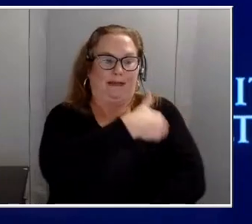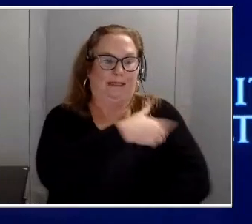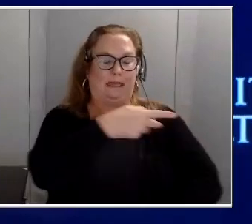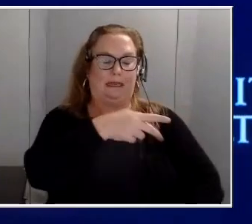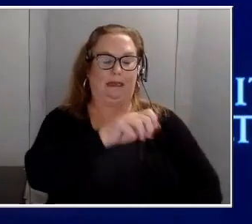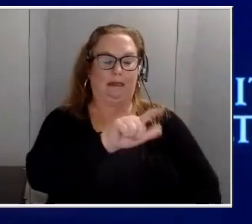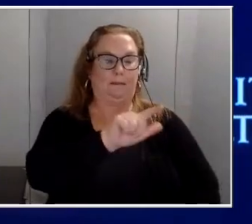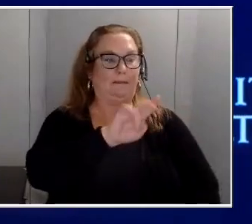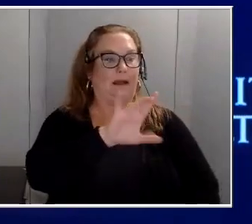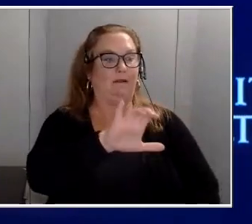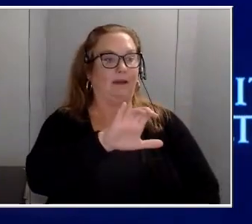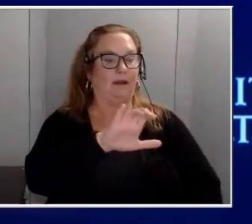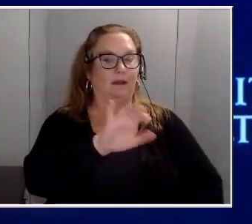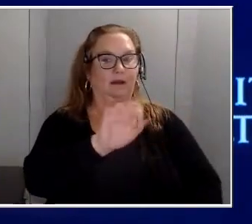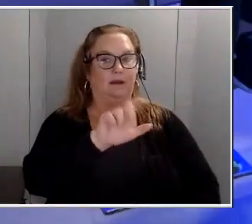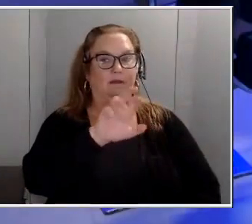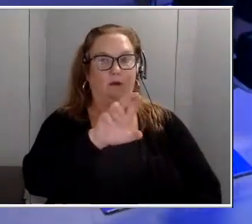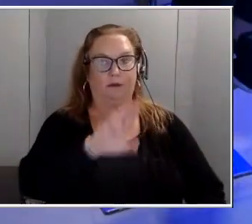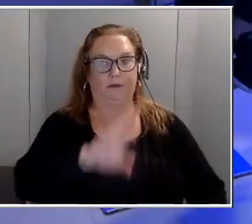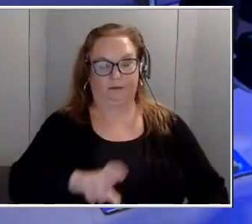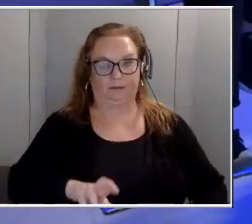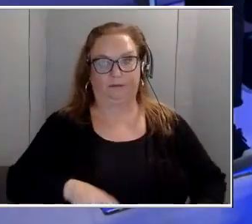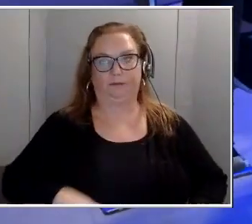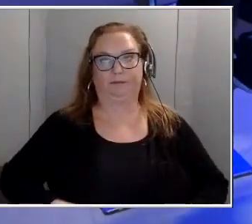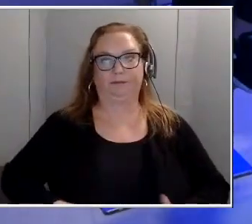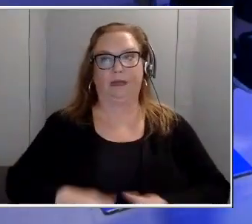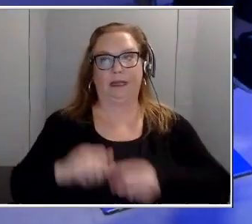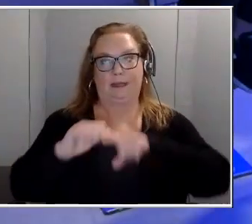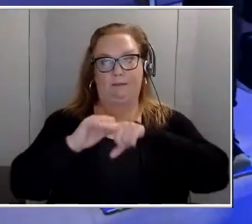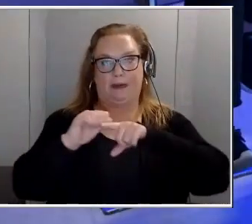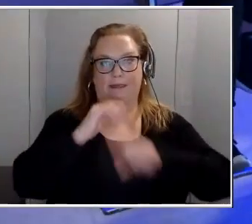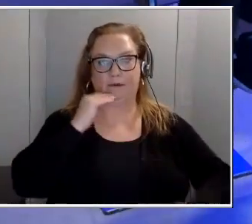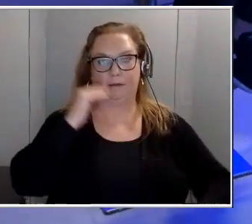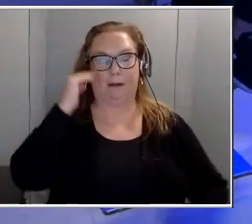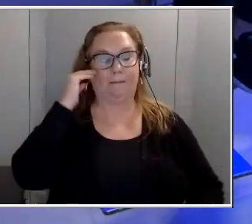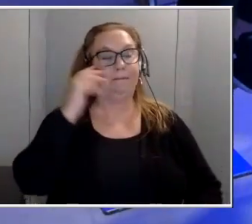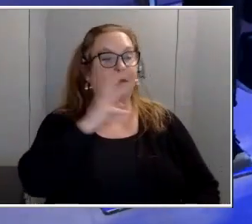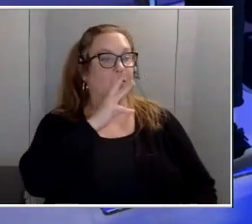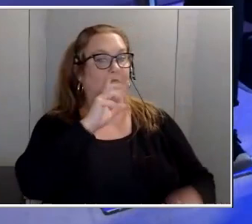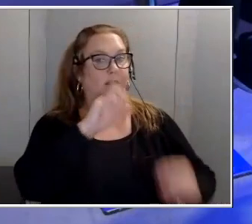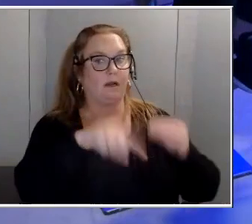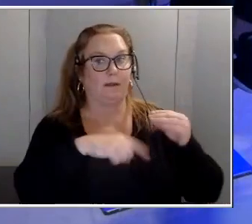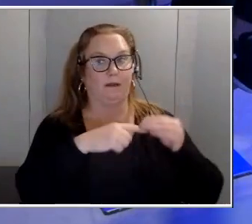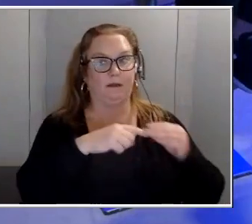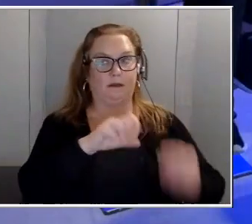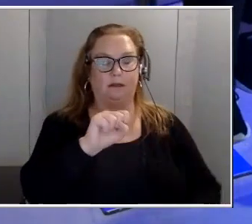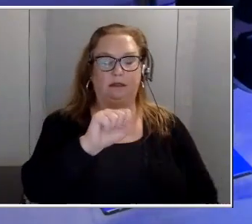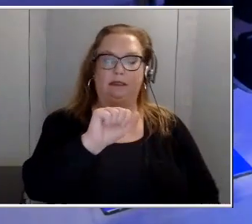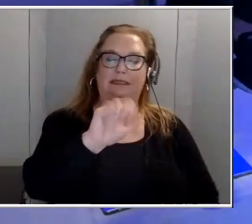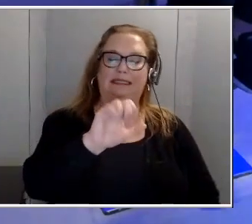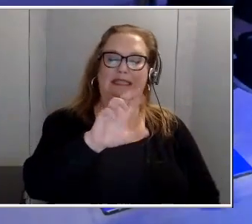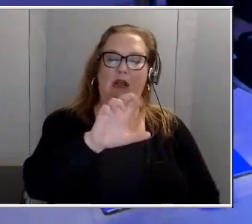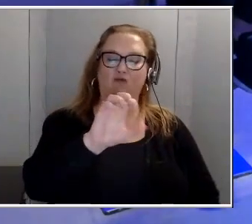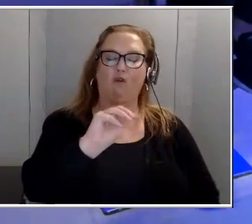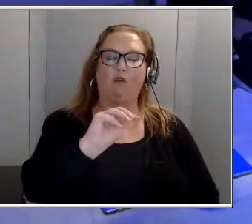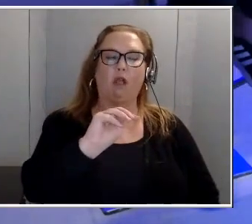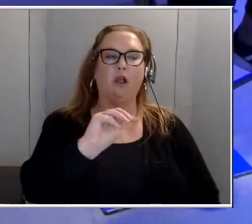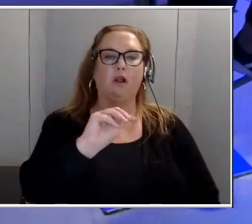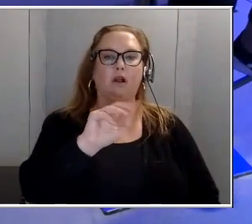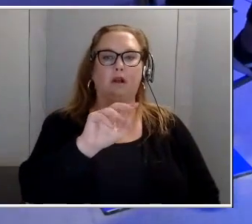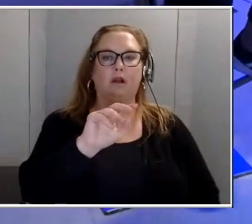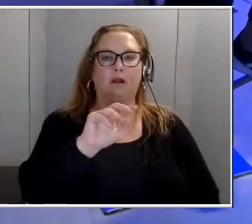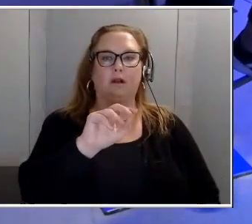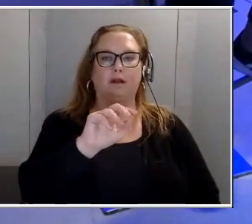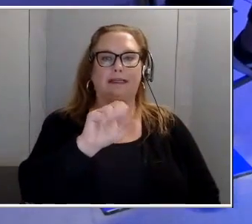help improve their urinary symptoms. And then they can take that and practice it at home. Exactly. So let's talk about this device, sacral neuromodulation? Sacral neuromodulation.